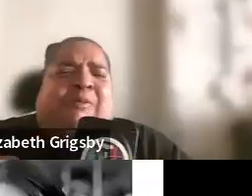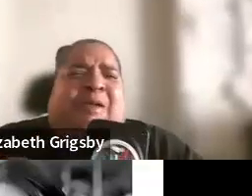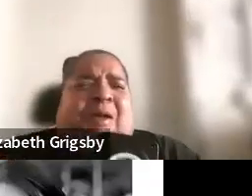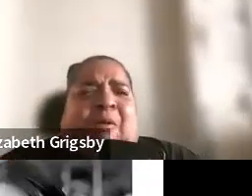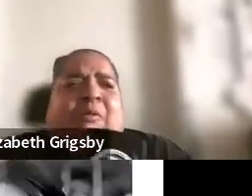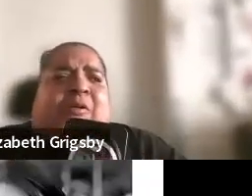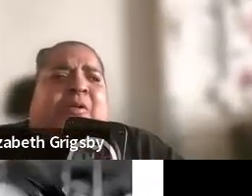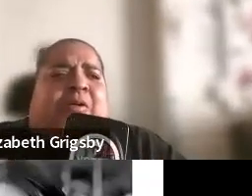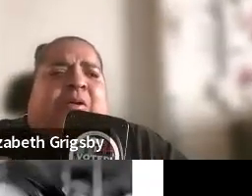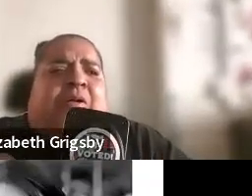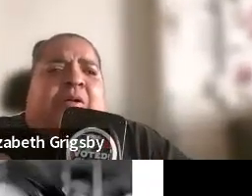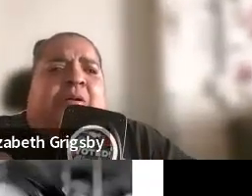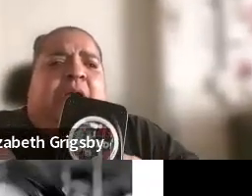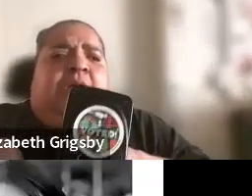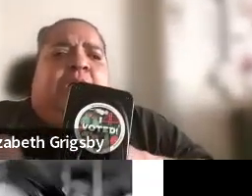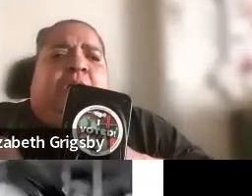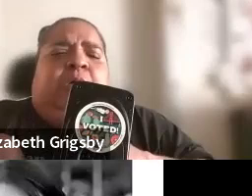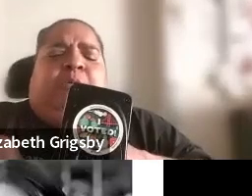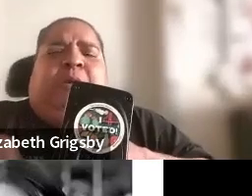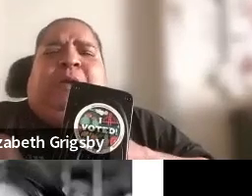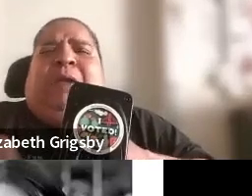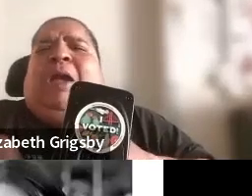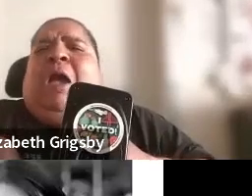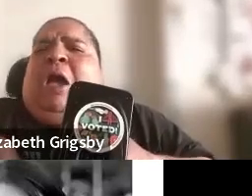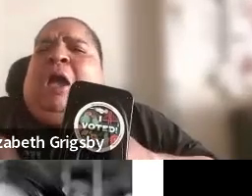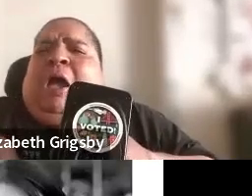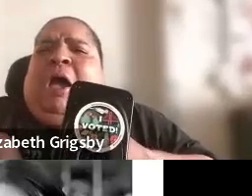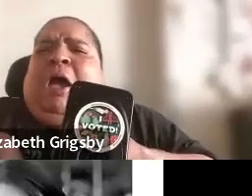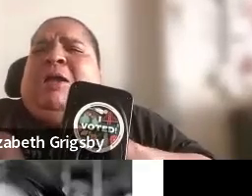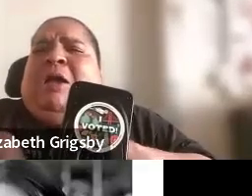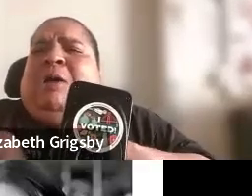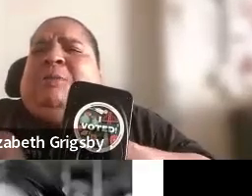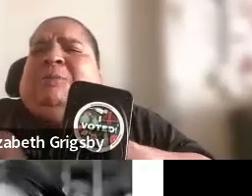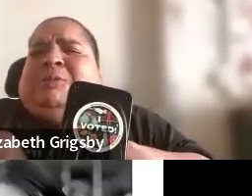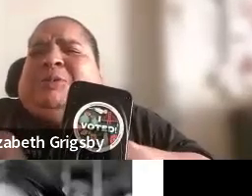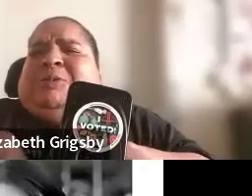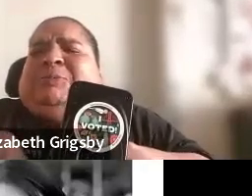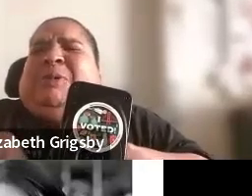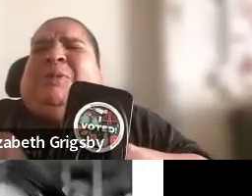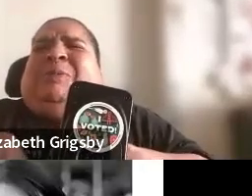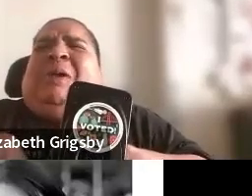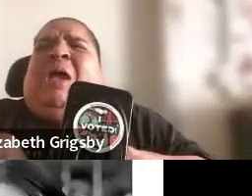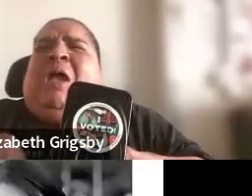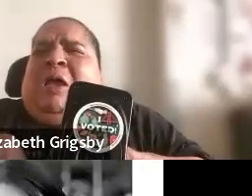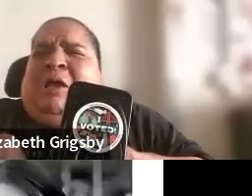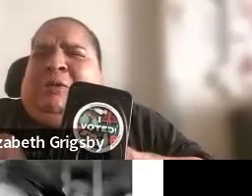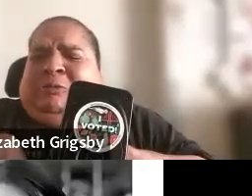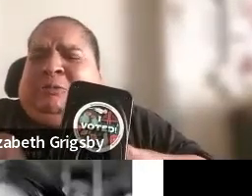How about now? Perfect. Okay. I'm Elizabeth